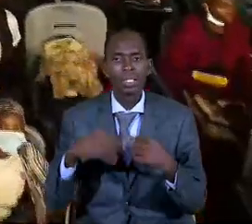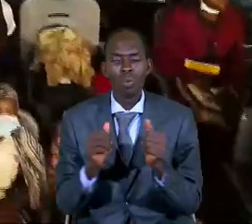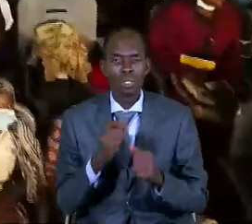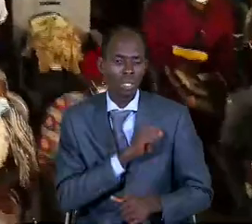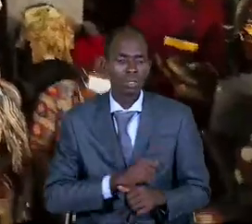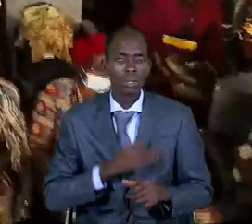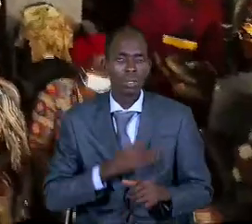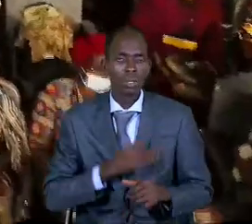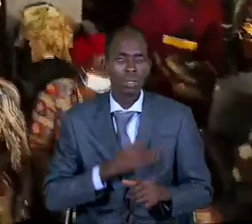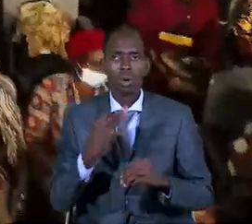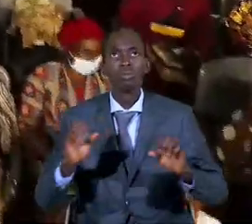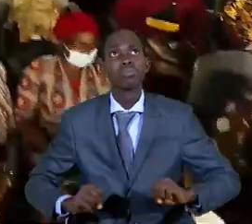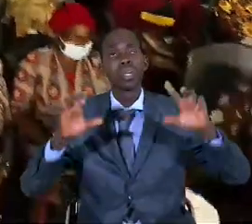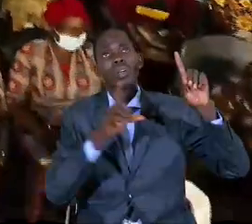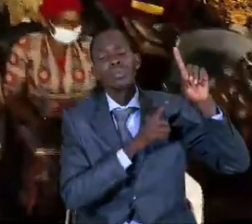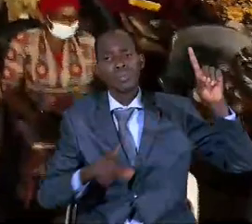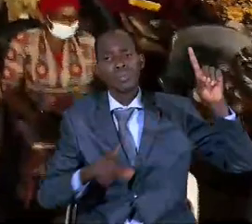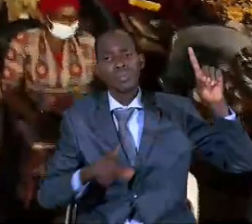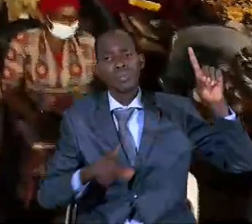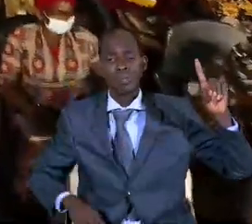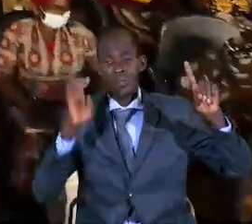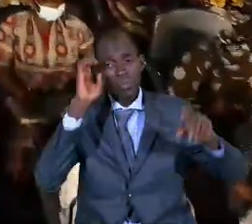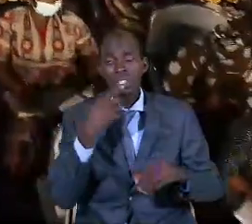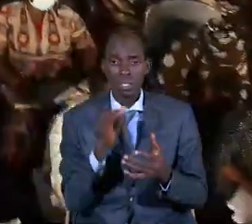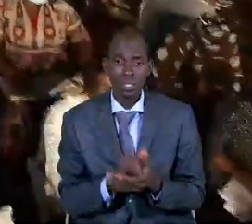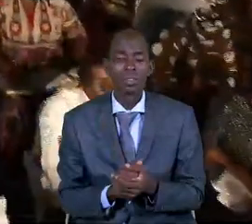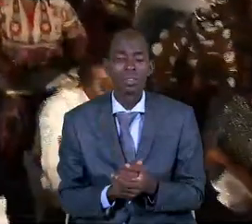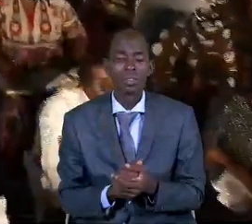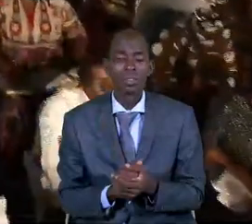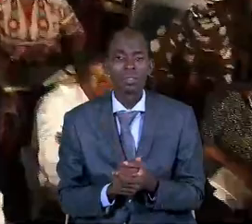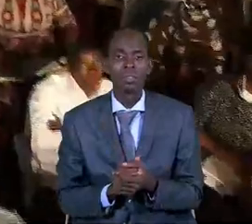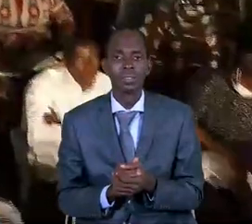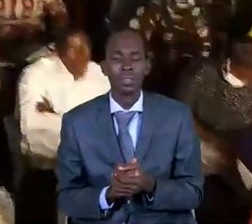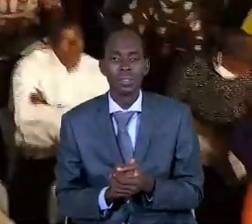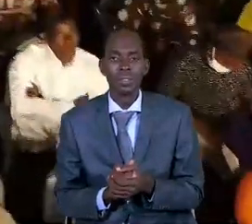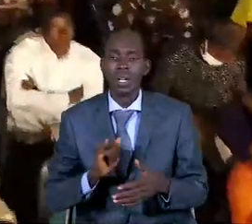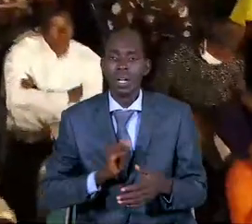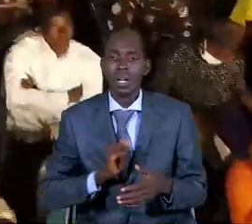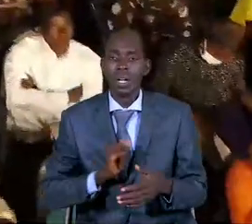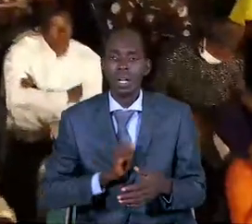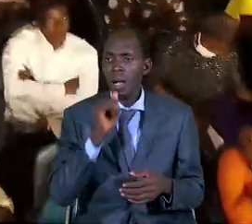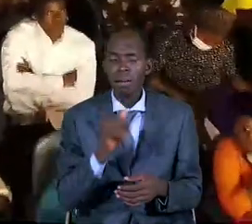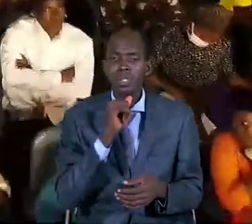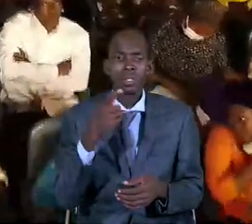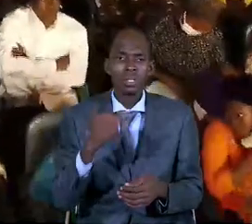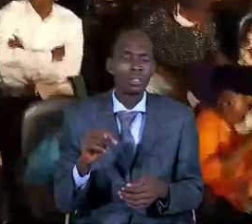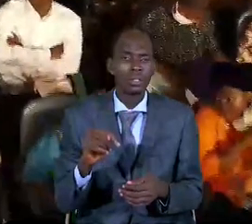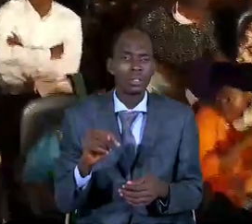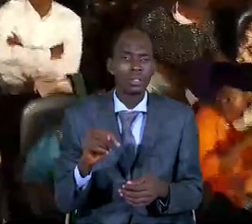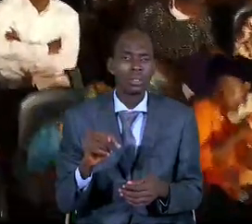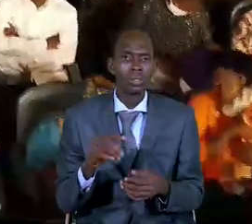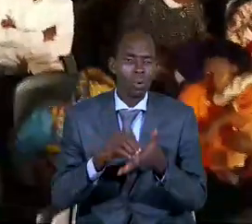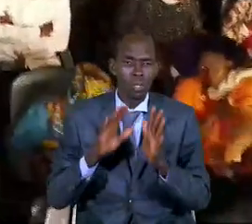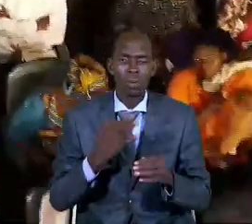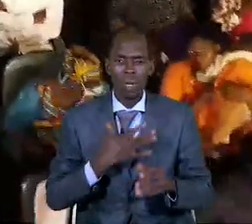surrender. Lord, he said, now I'll not be Lord of my life anymore. I'll not be master of my fate. I'll not be the